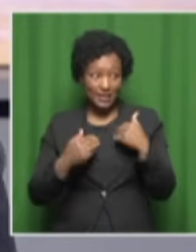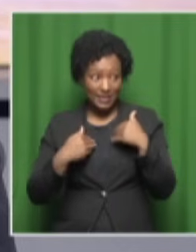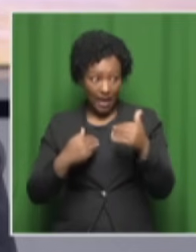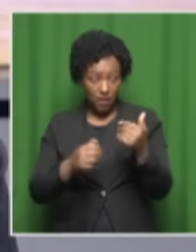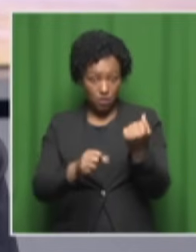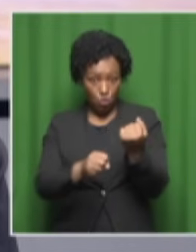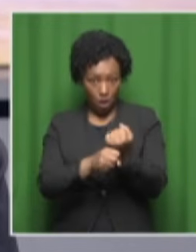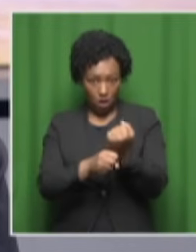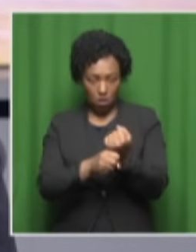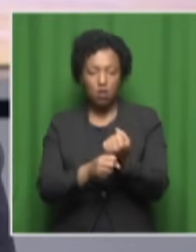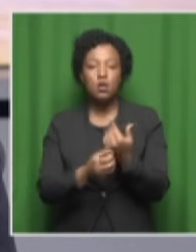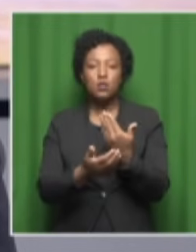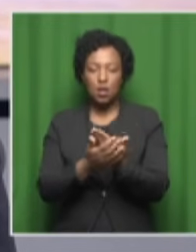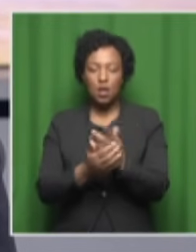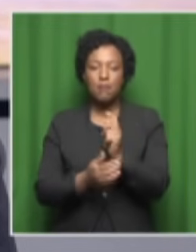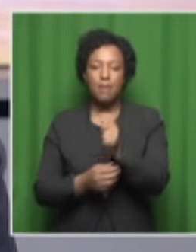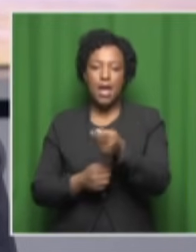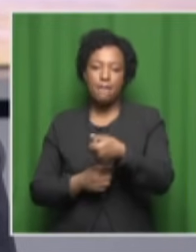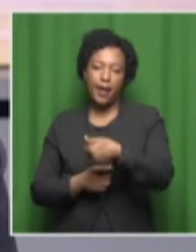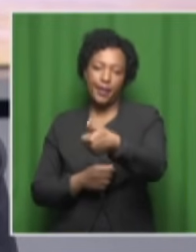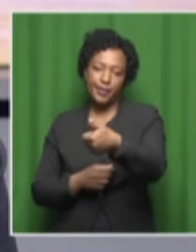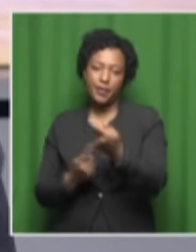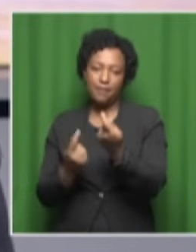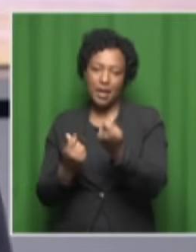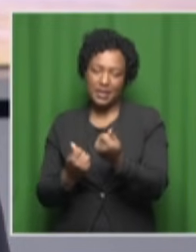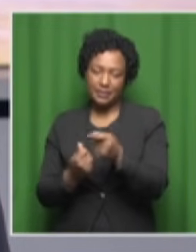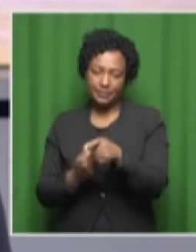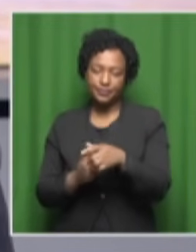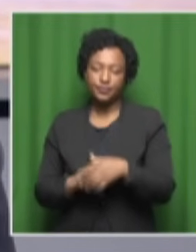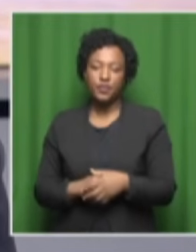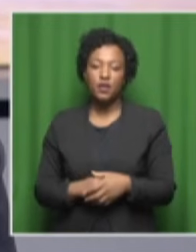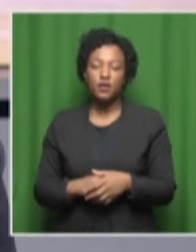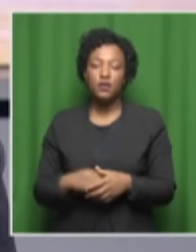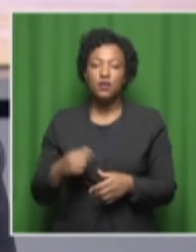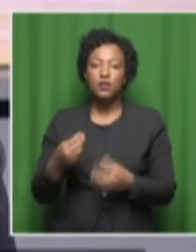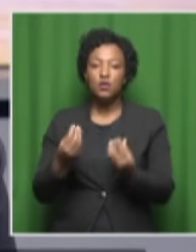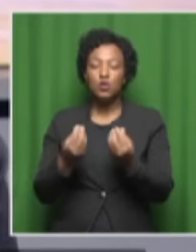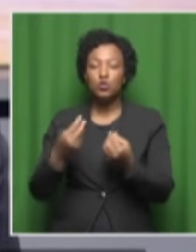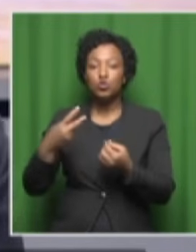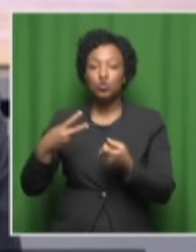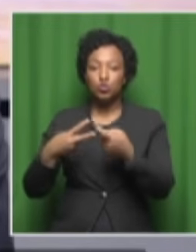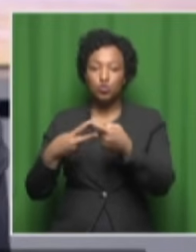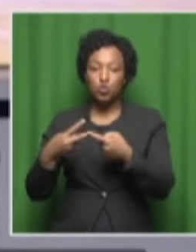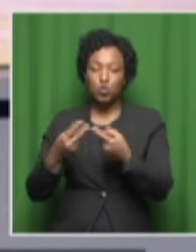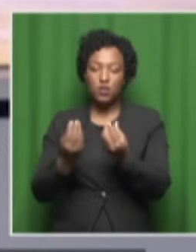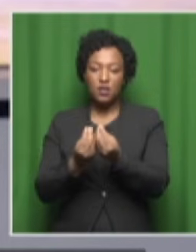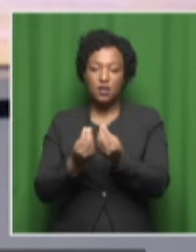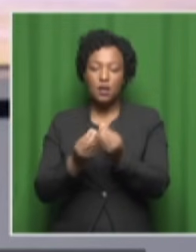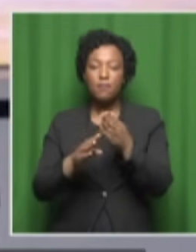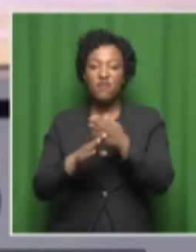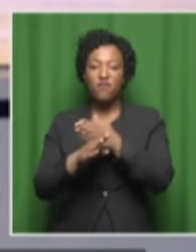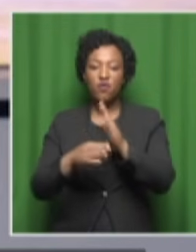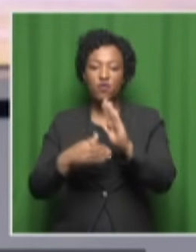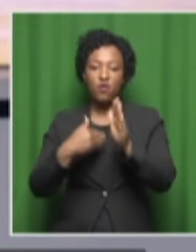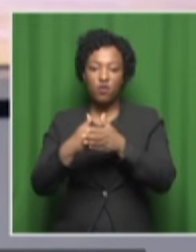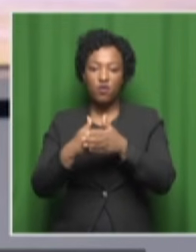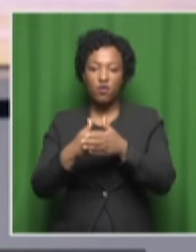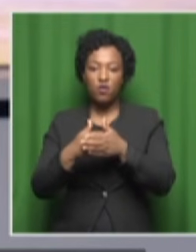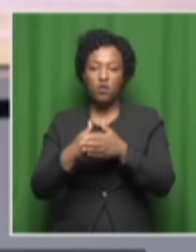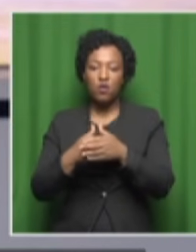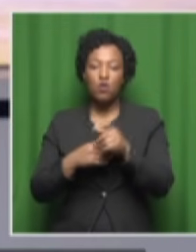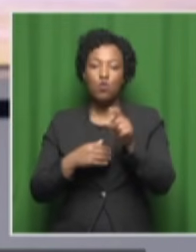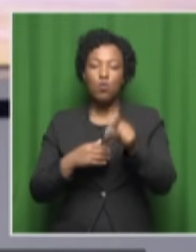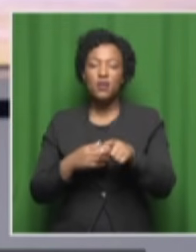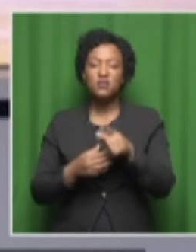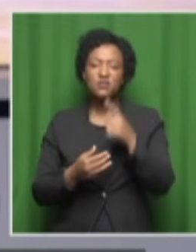know, two key issues that I want to highlight before you close. Let's beware of bogus